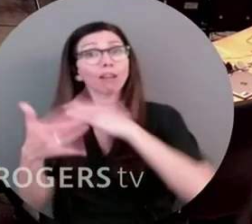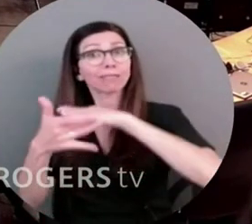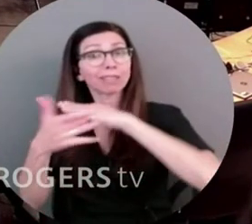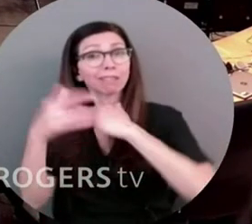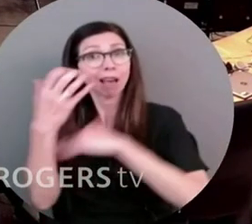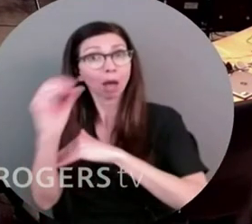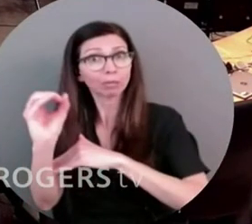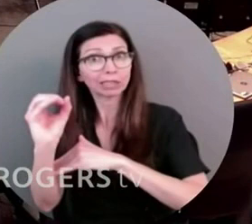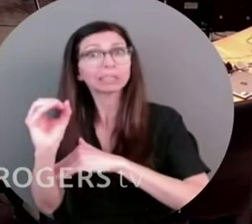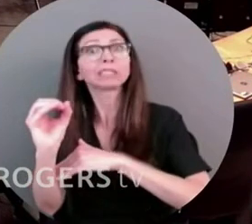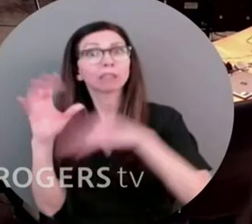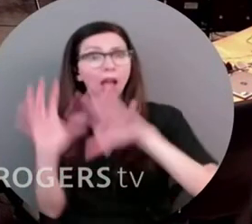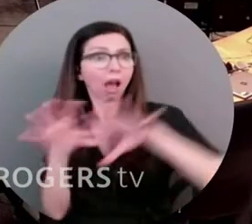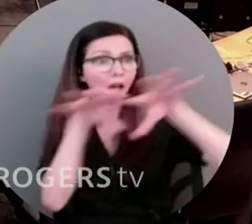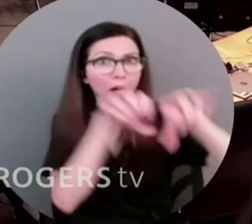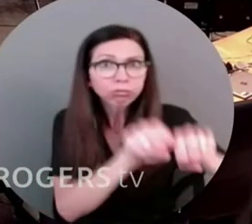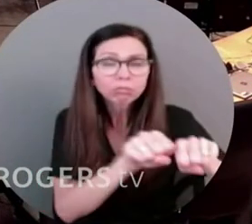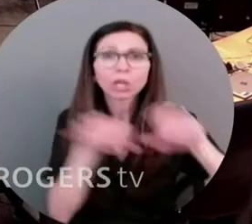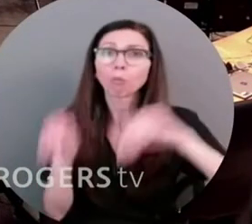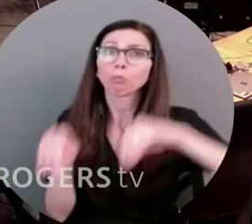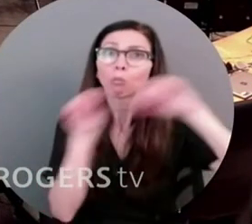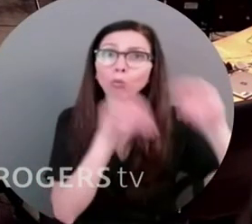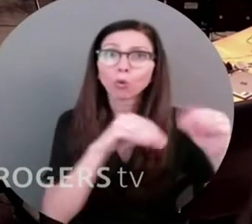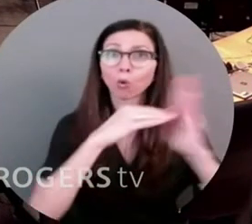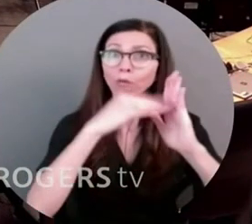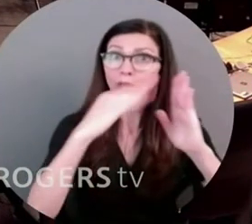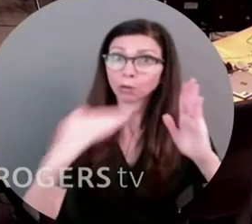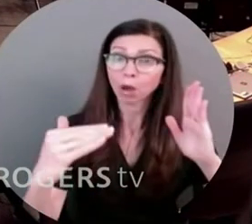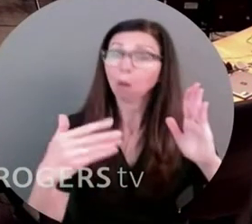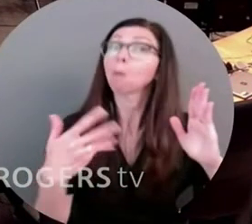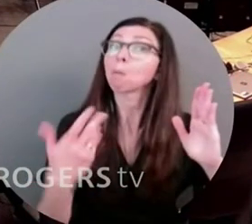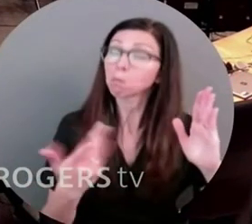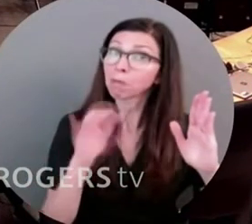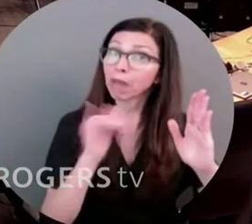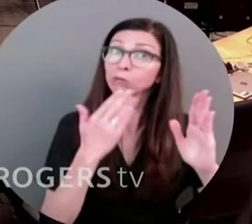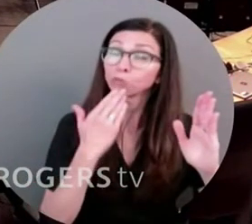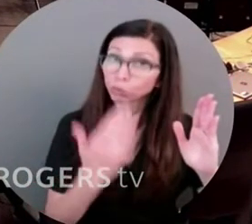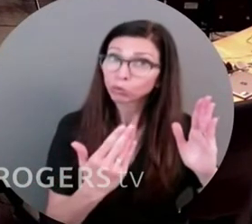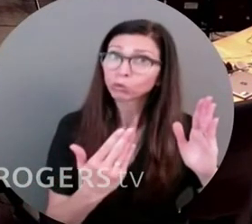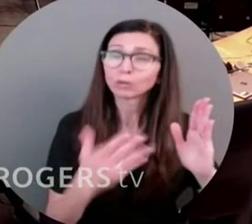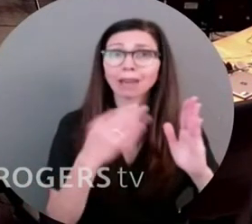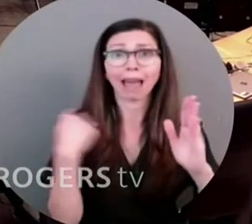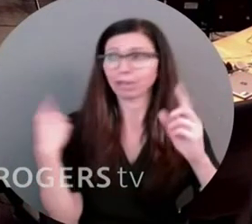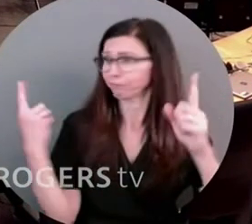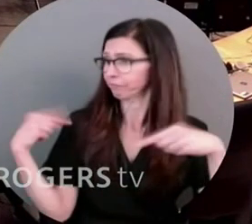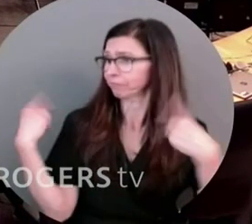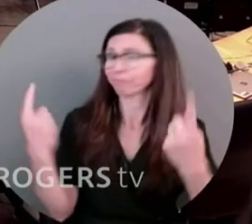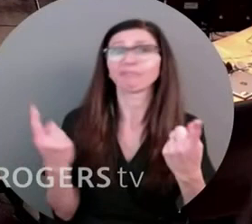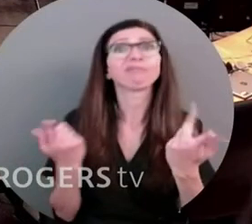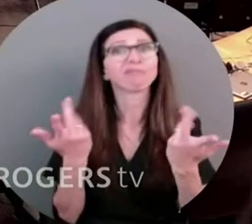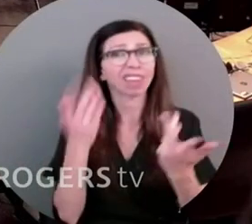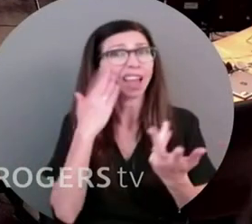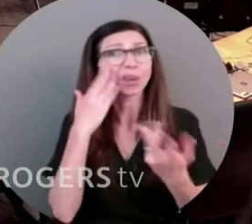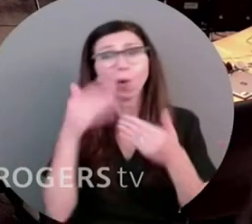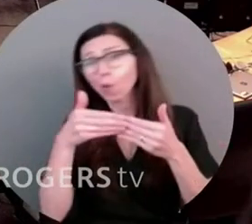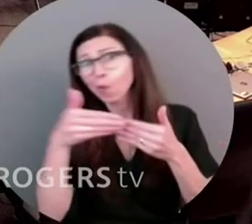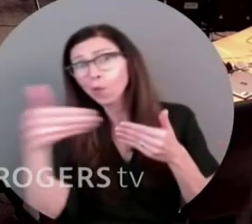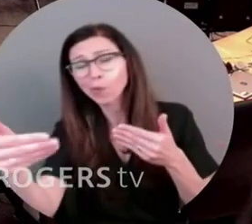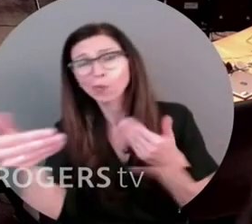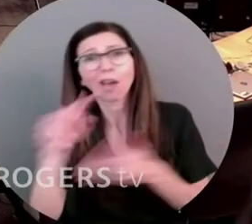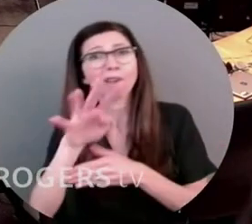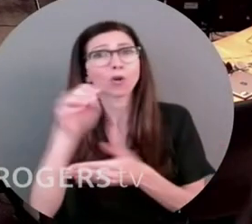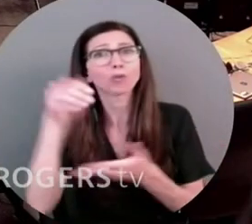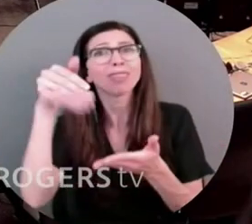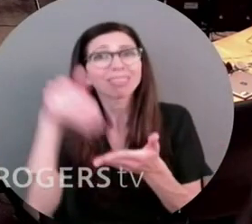taking over space the federal government formerly occupied. And I think over 25 years, with 400,000 more people coming to the city, we should see an economic activity that